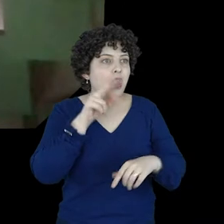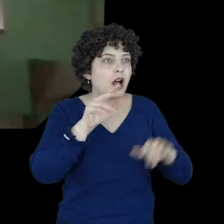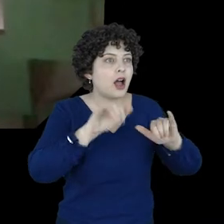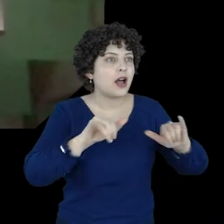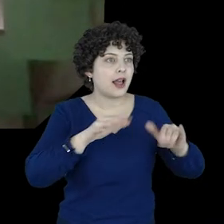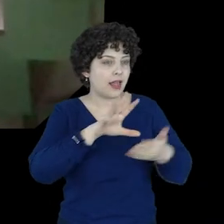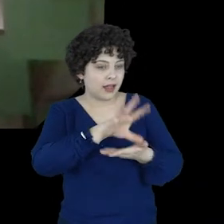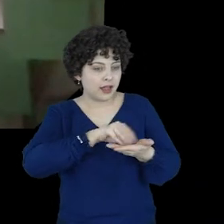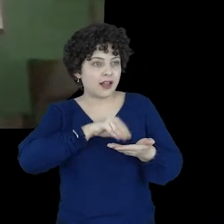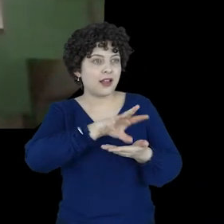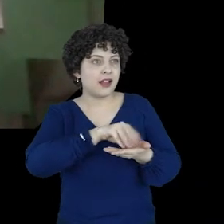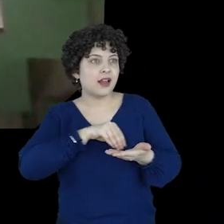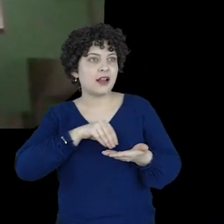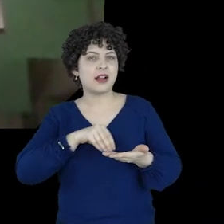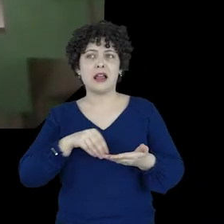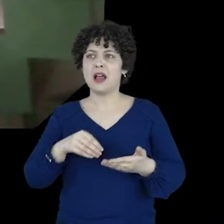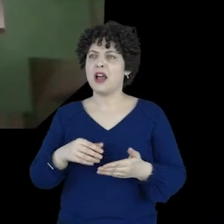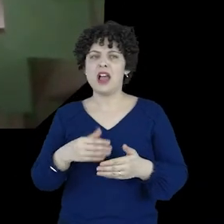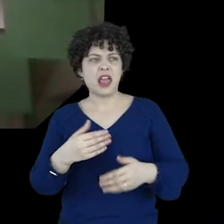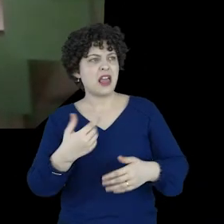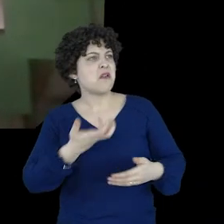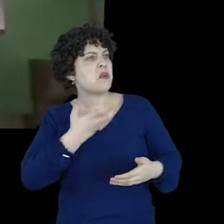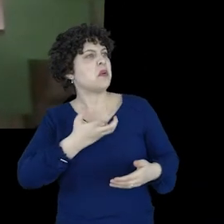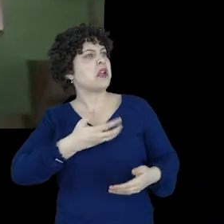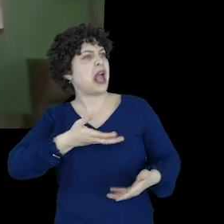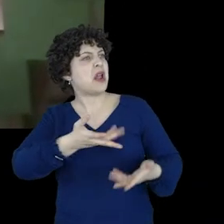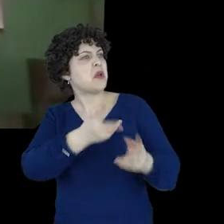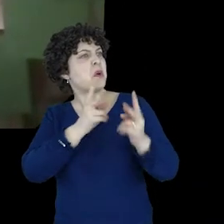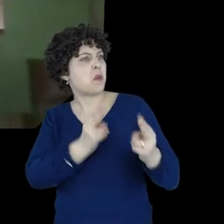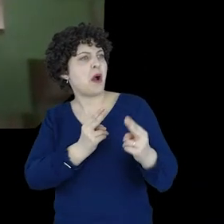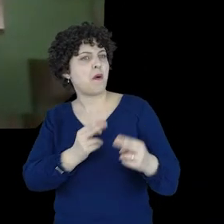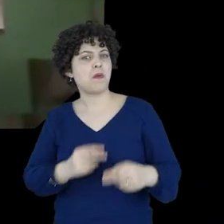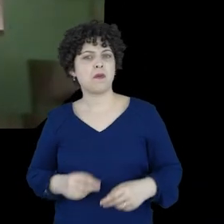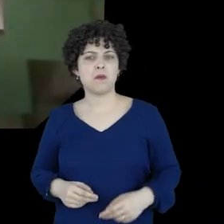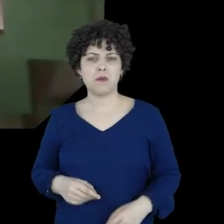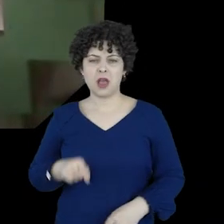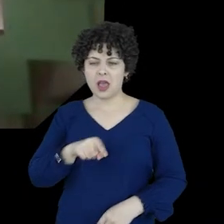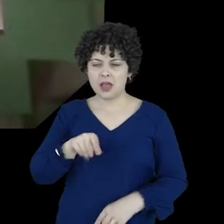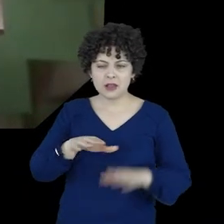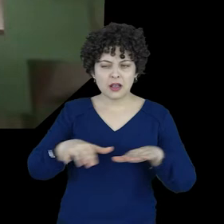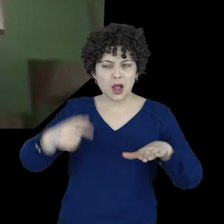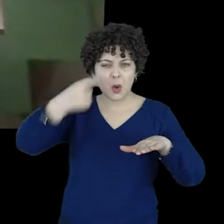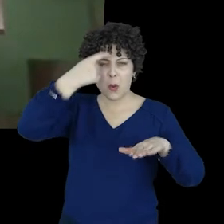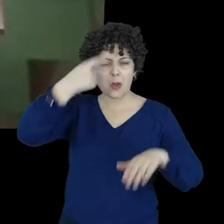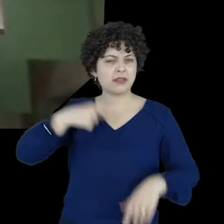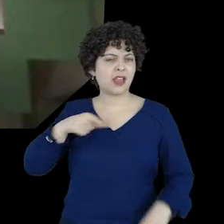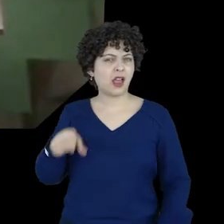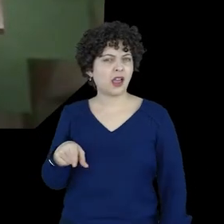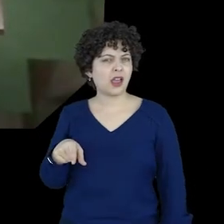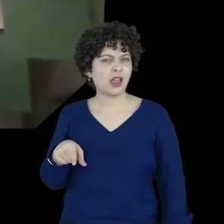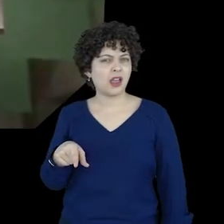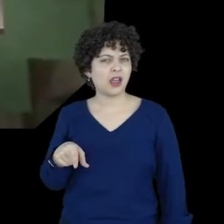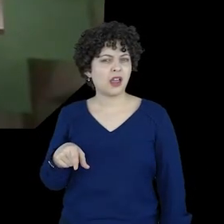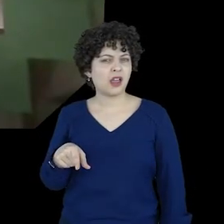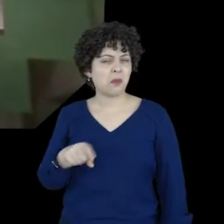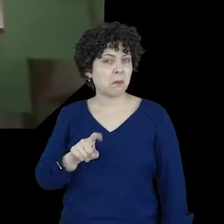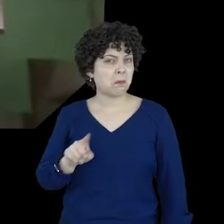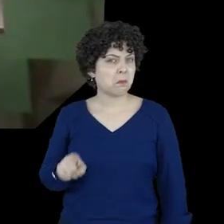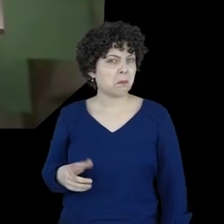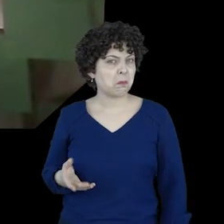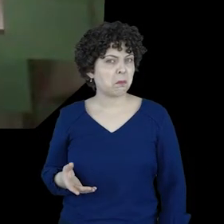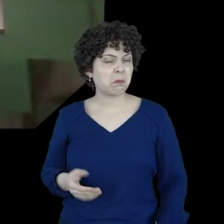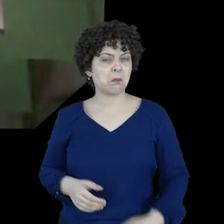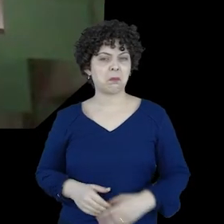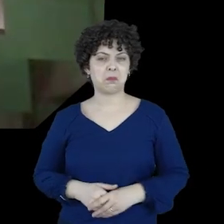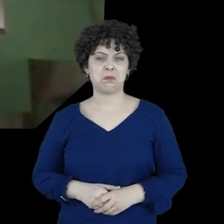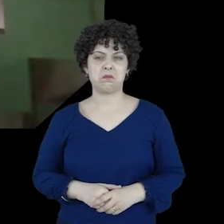wants to have that demand met, I ask myself, Are these children mindful of what they are